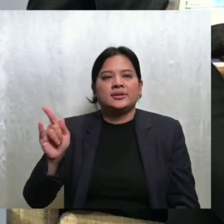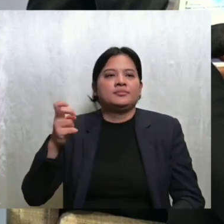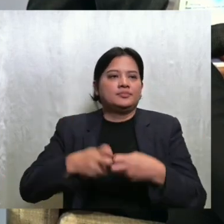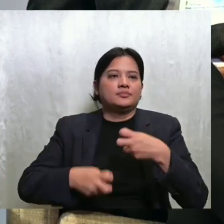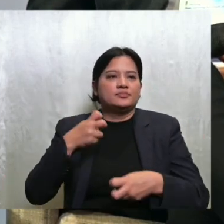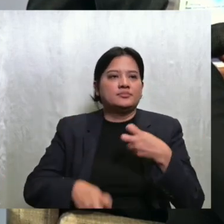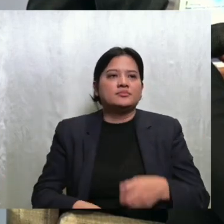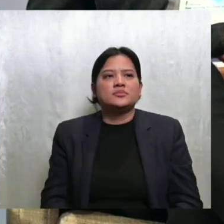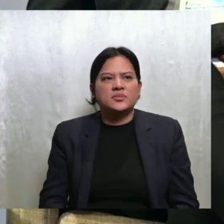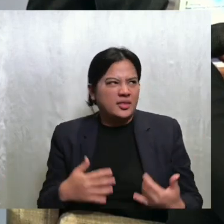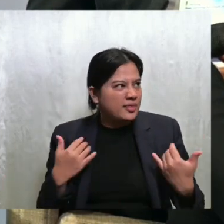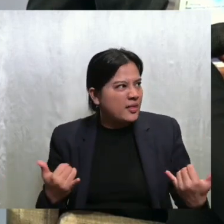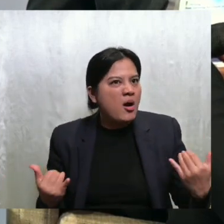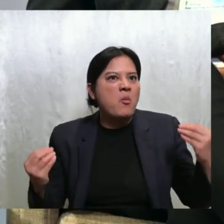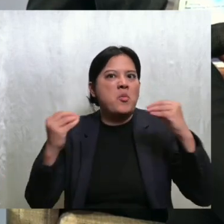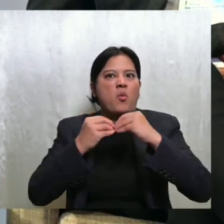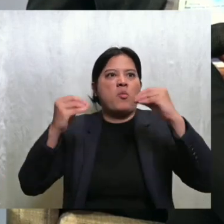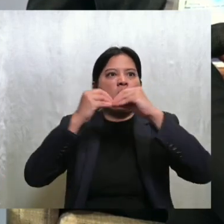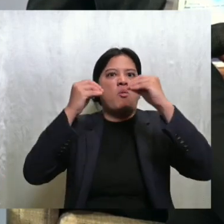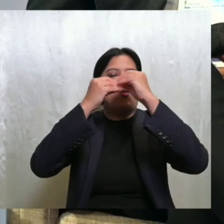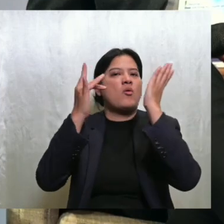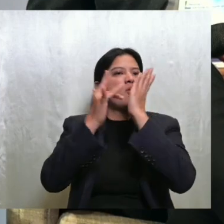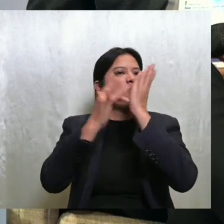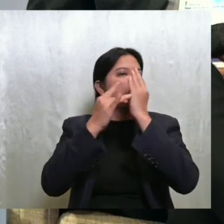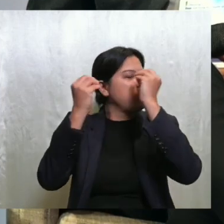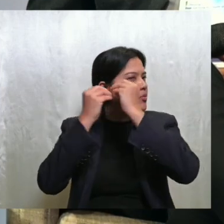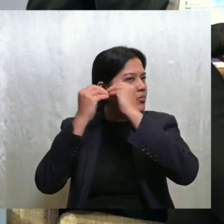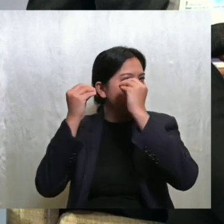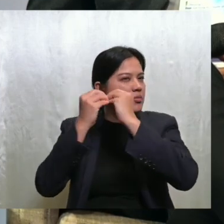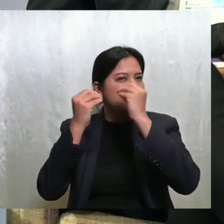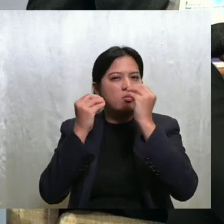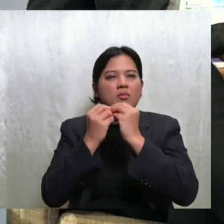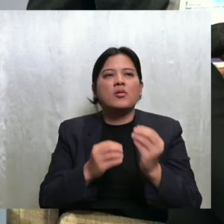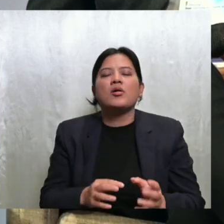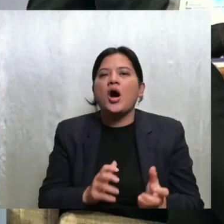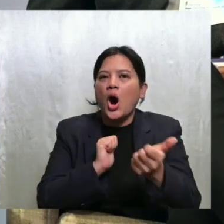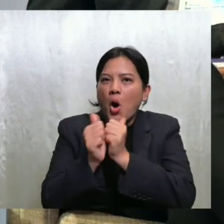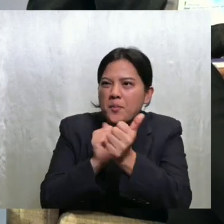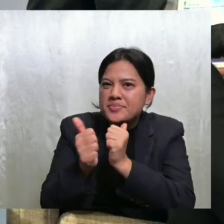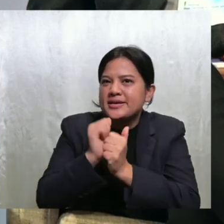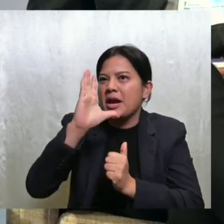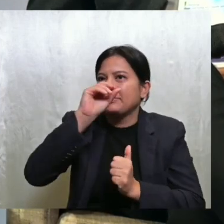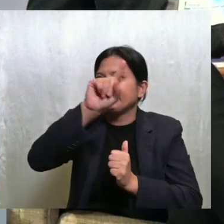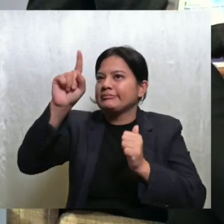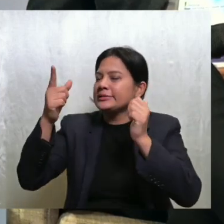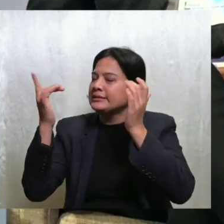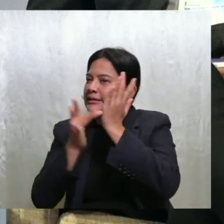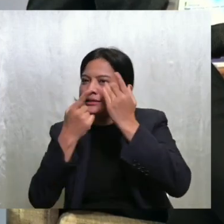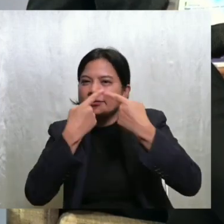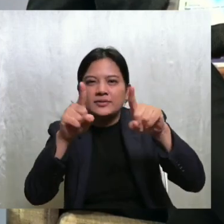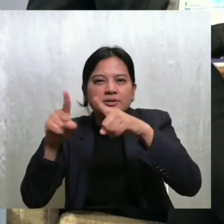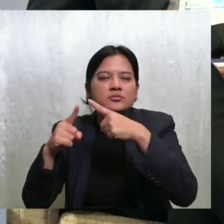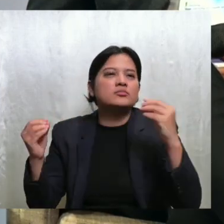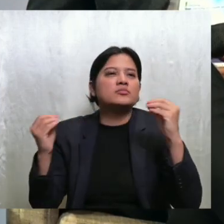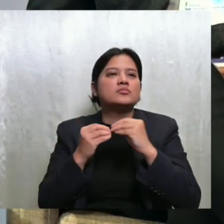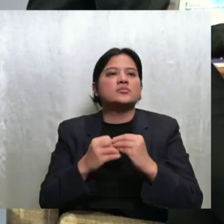are just in the race of getting to the market, which is not the right approach. You should not run for go to the market. You should ensure that whatever